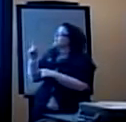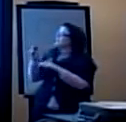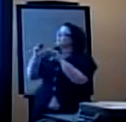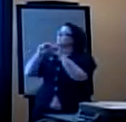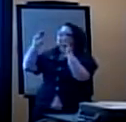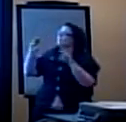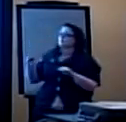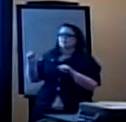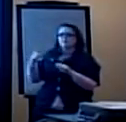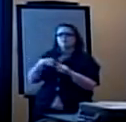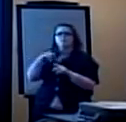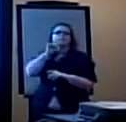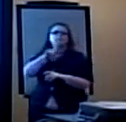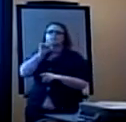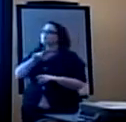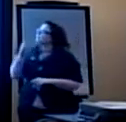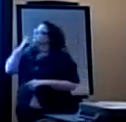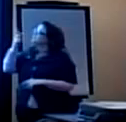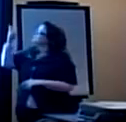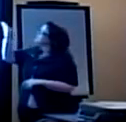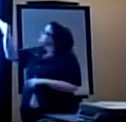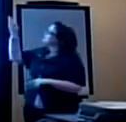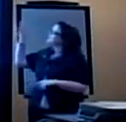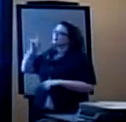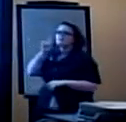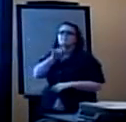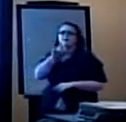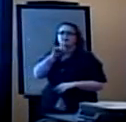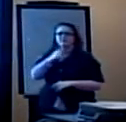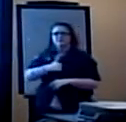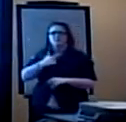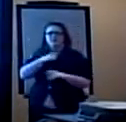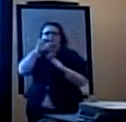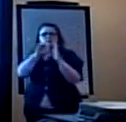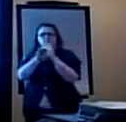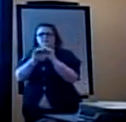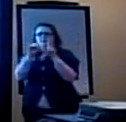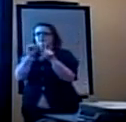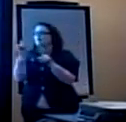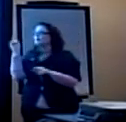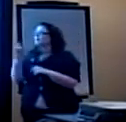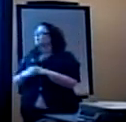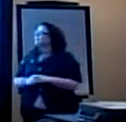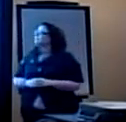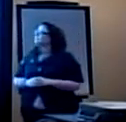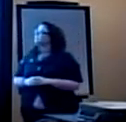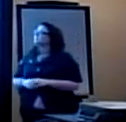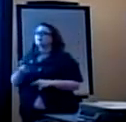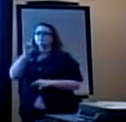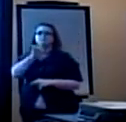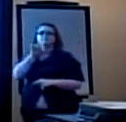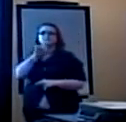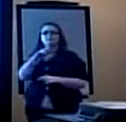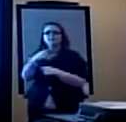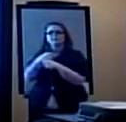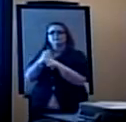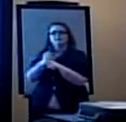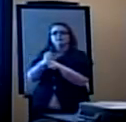is we made up mock-ups, like the ones you see up top, and I apologize for the fuzziness. And what came out of that was the refined